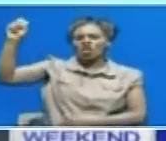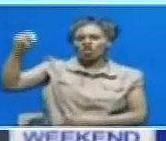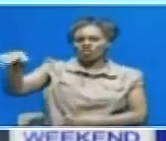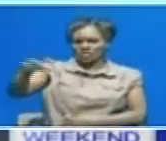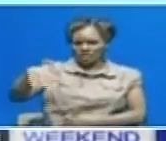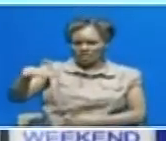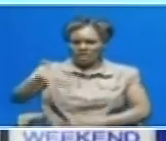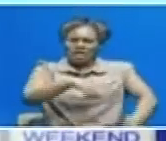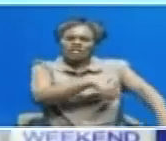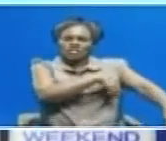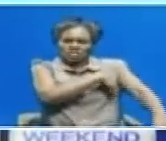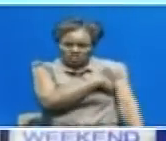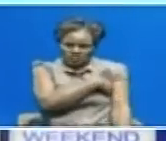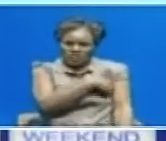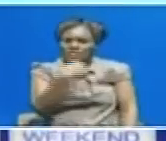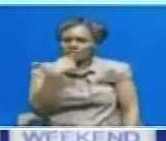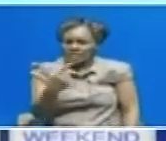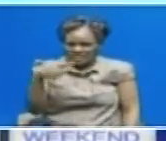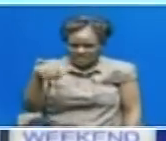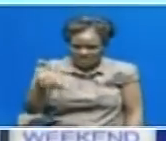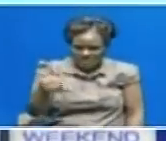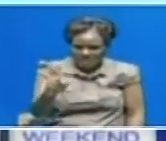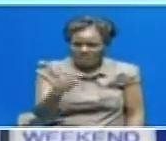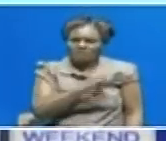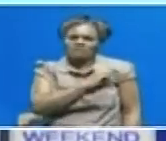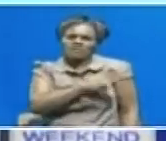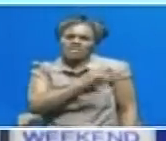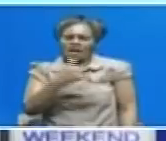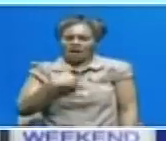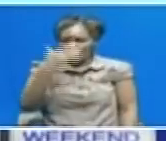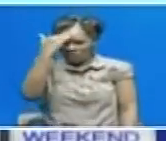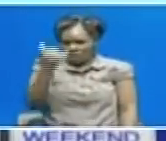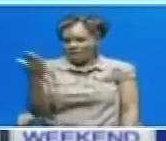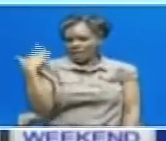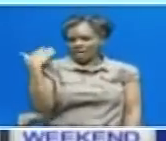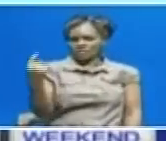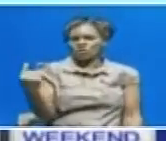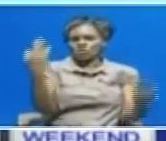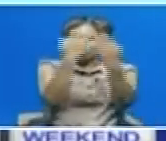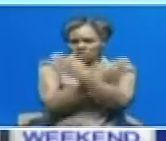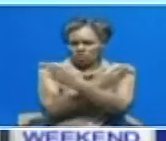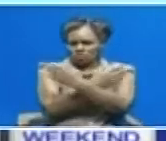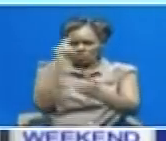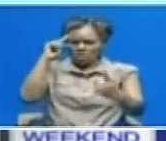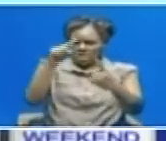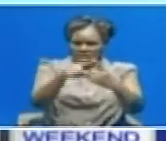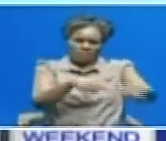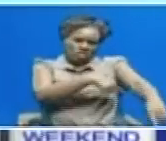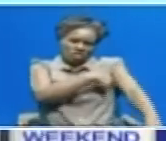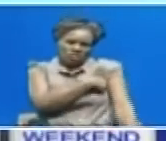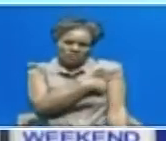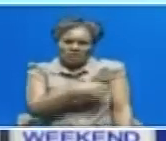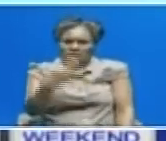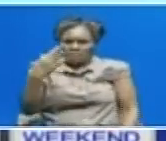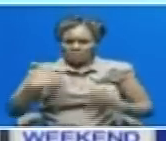Now, chiefs in Wajir County now say that they are living in fear following attacks last night that appeared to target them.